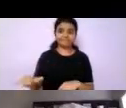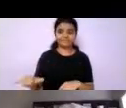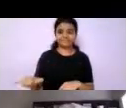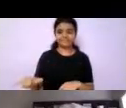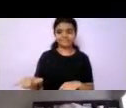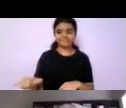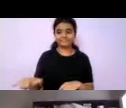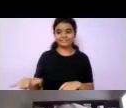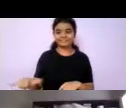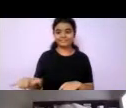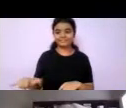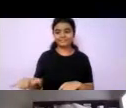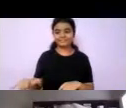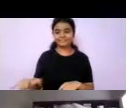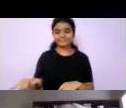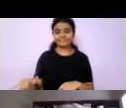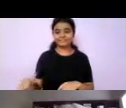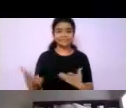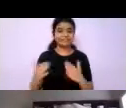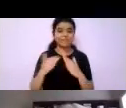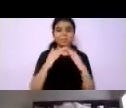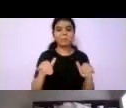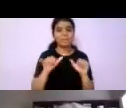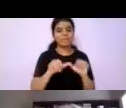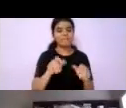The pleasures of working from home.